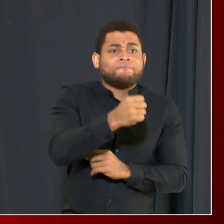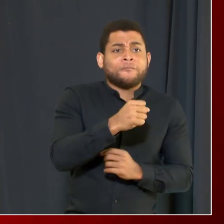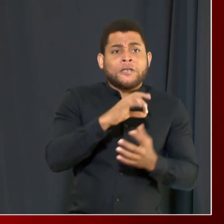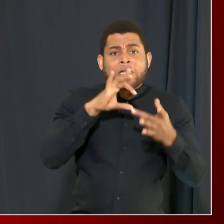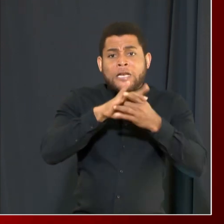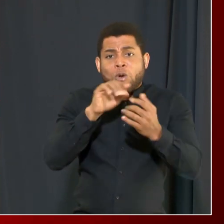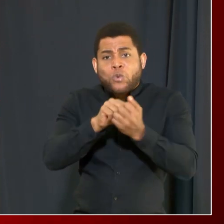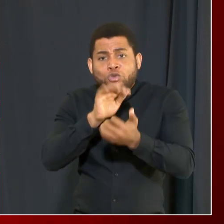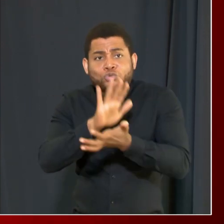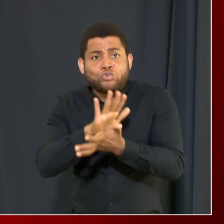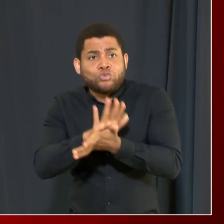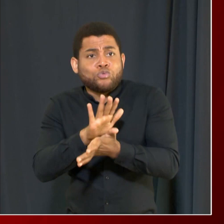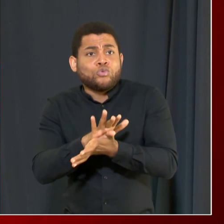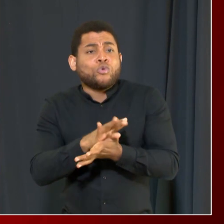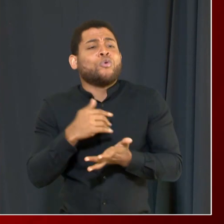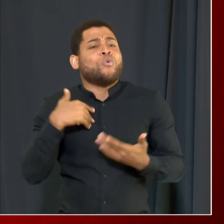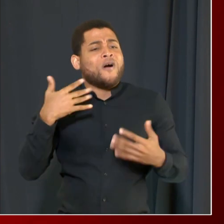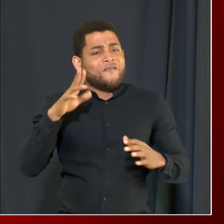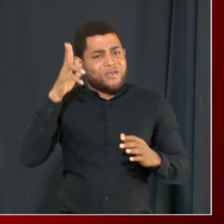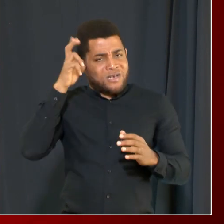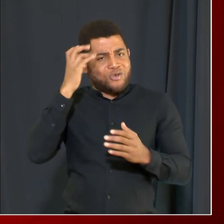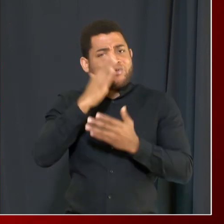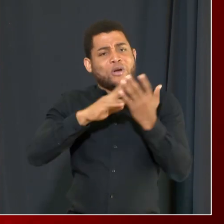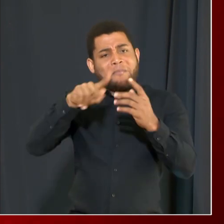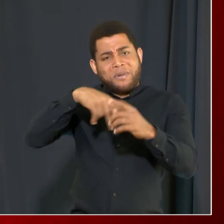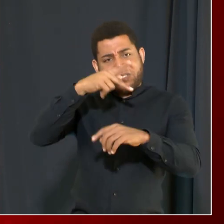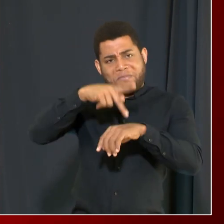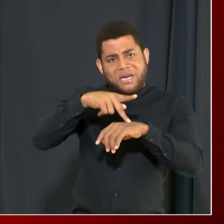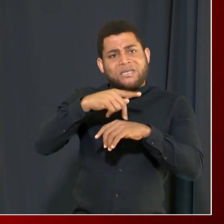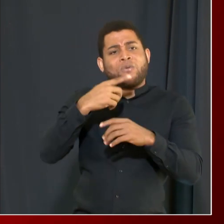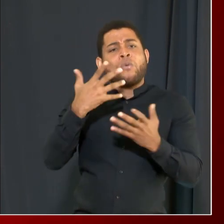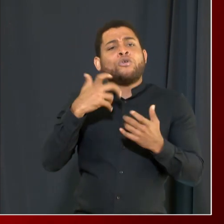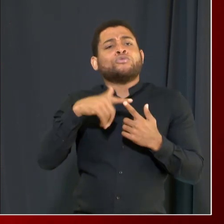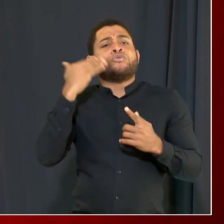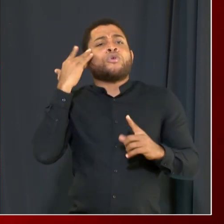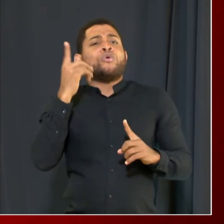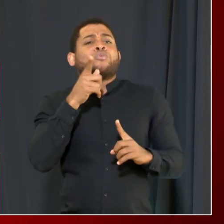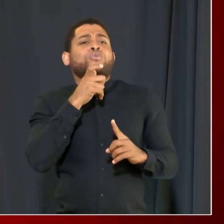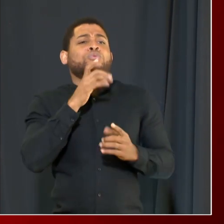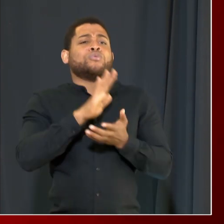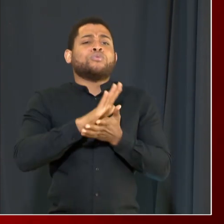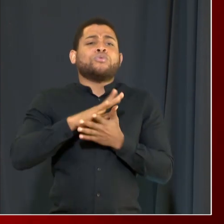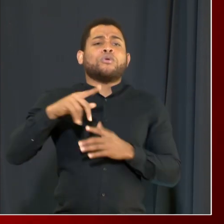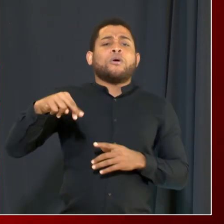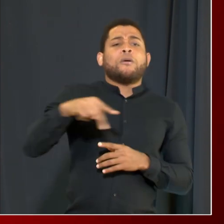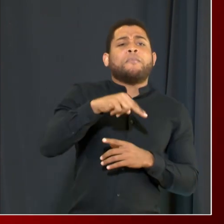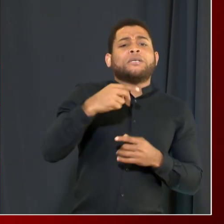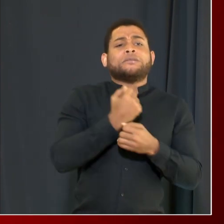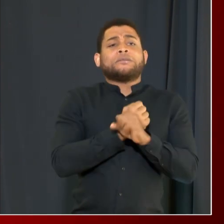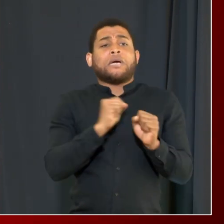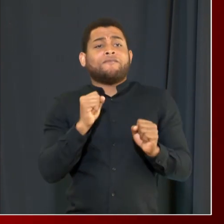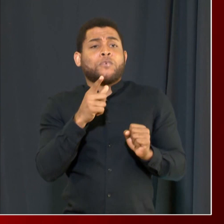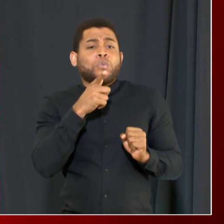heard that principals and school leaders want to know who their Safe Passage workers are, so we're making sure that that's the